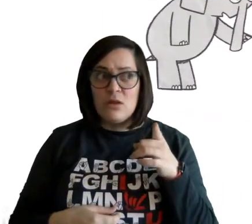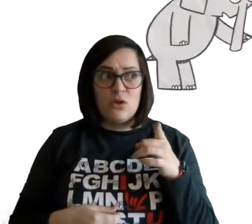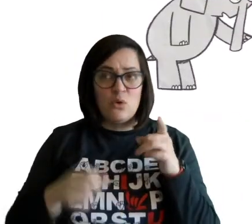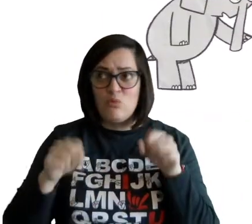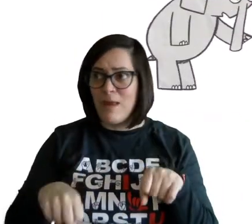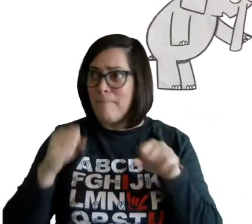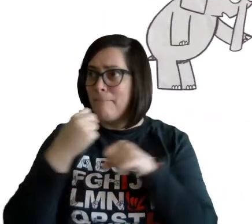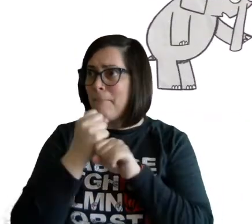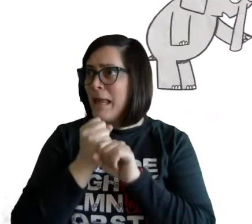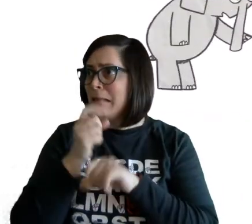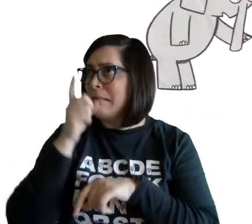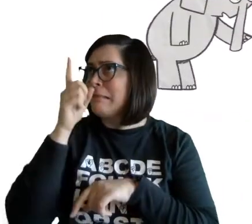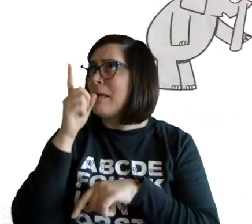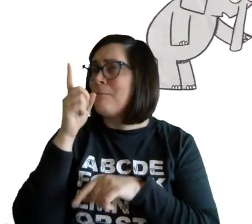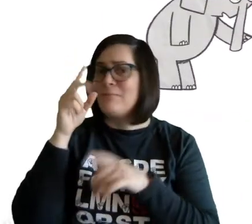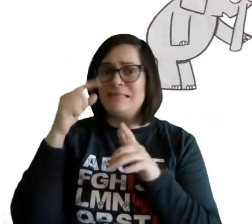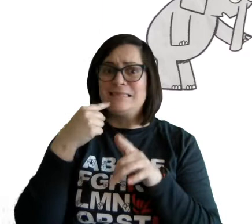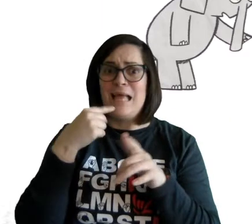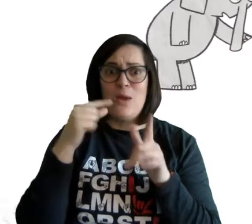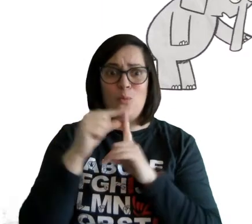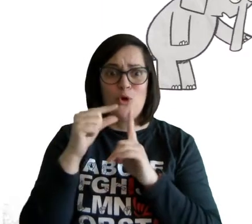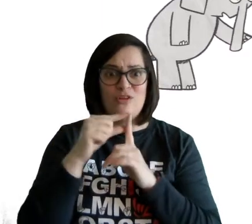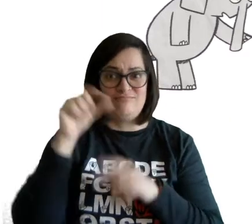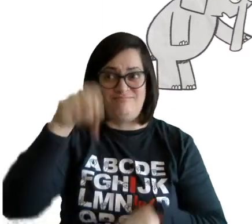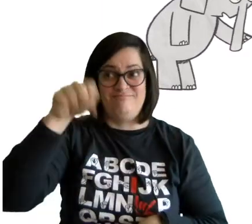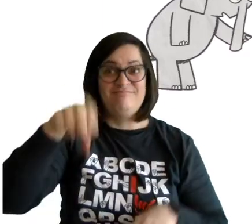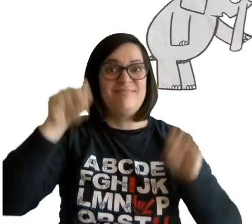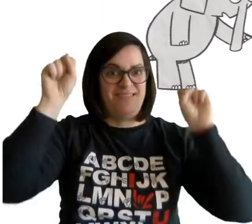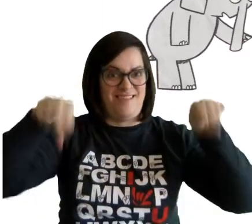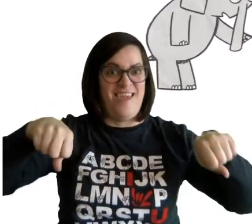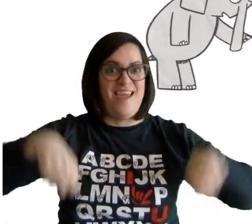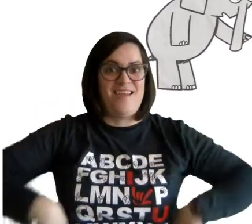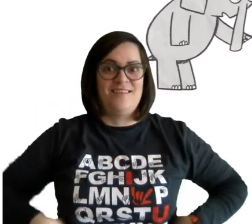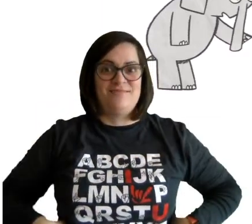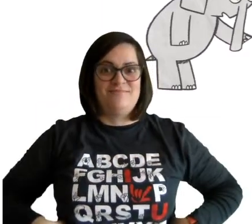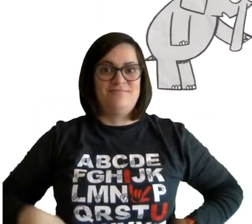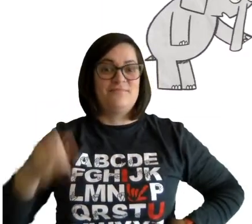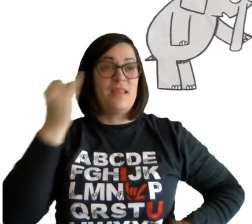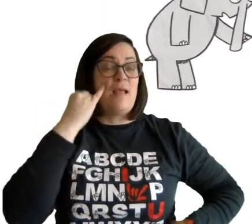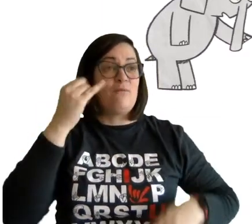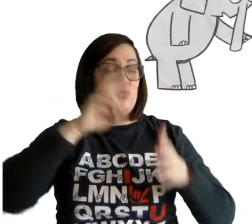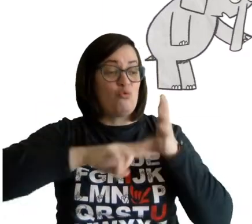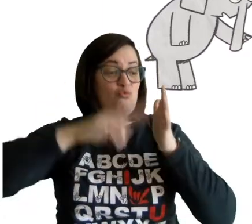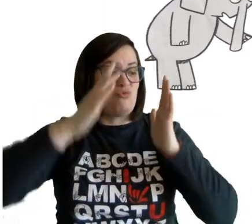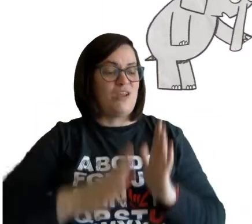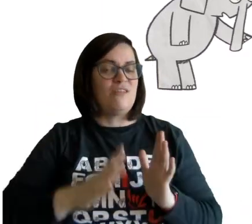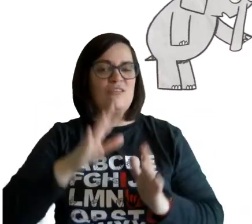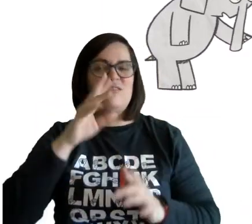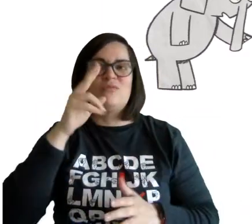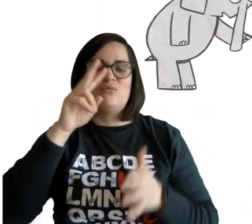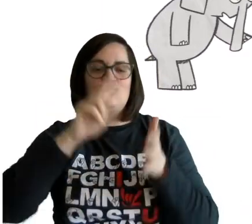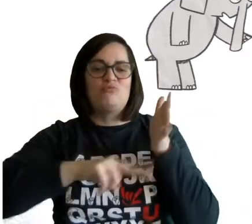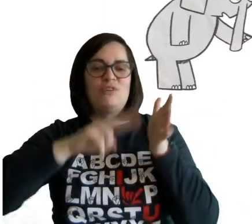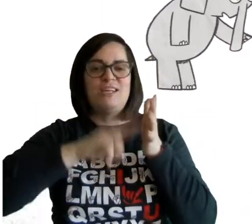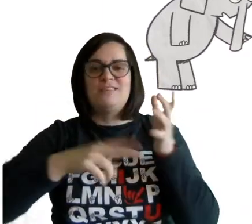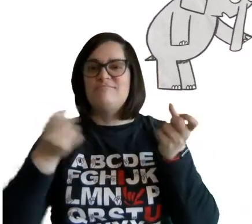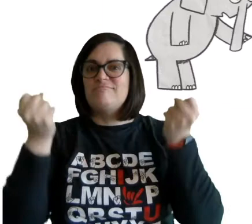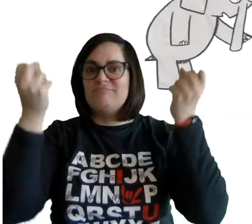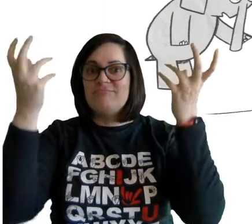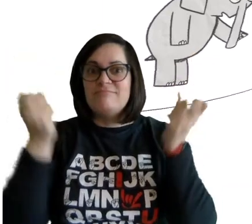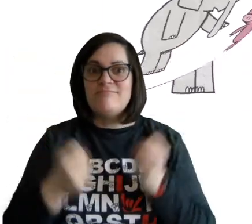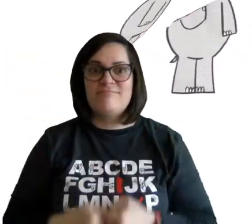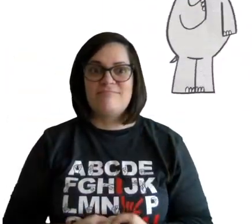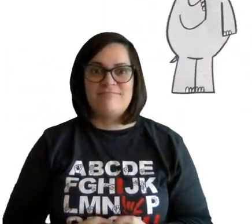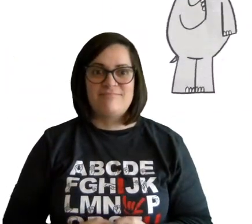You can make the reader say a word? I can. If the reader reads out loud.